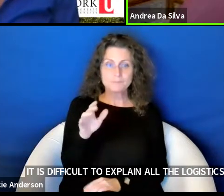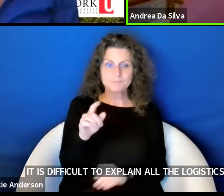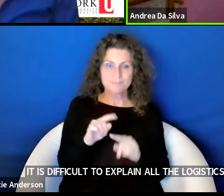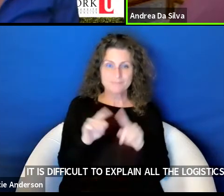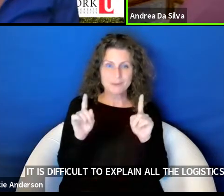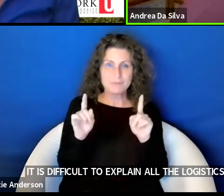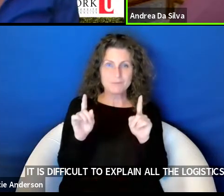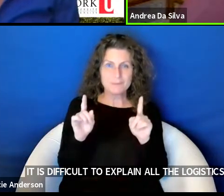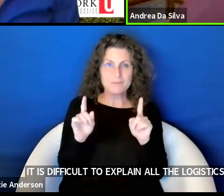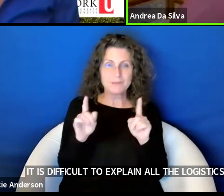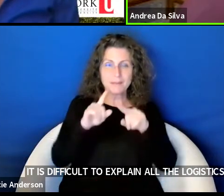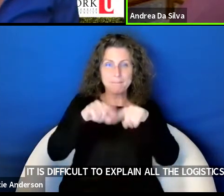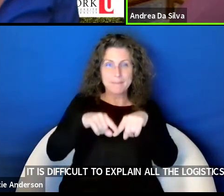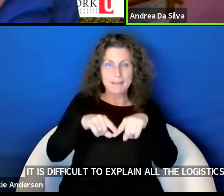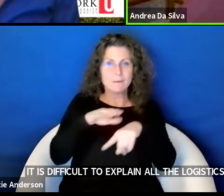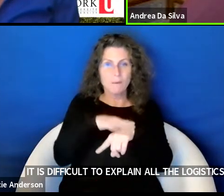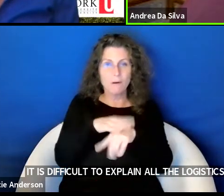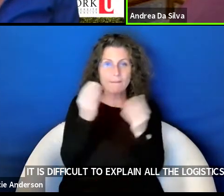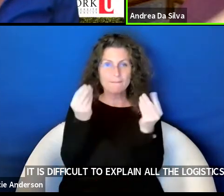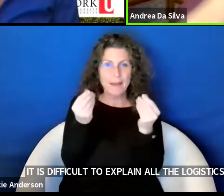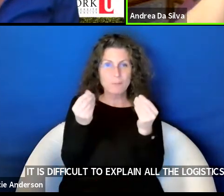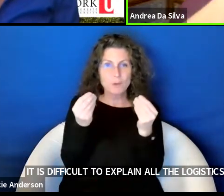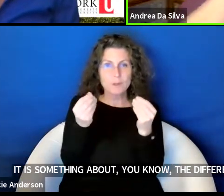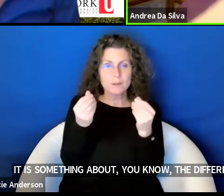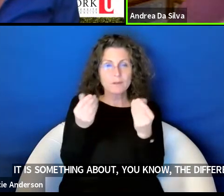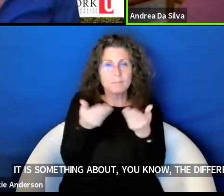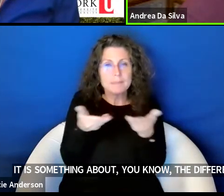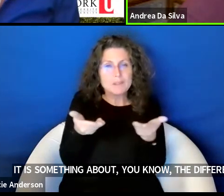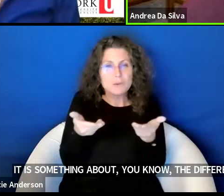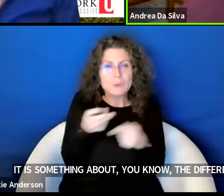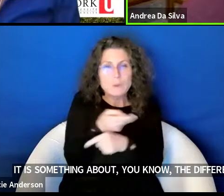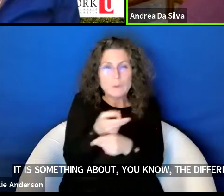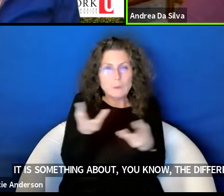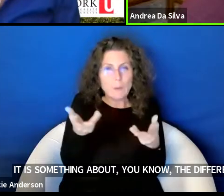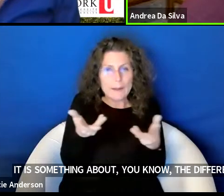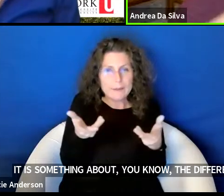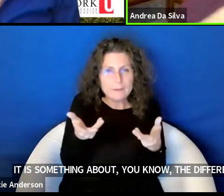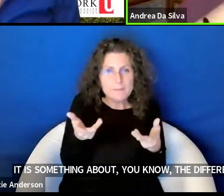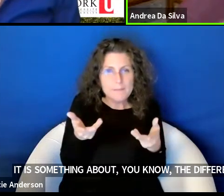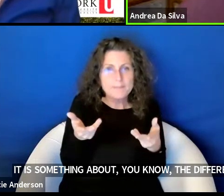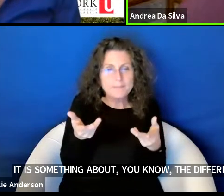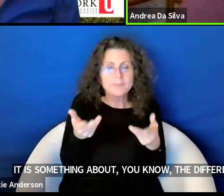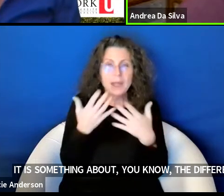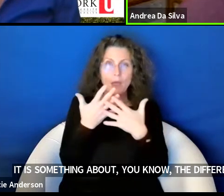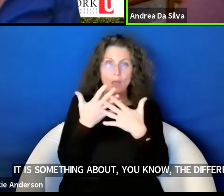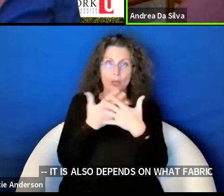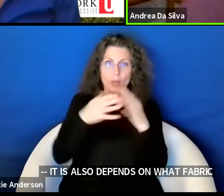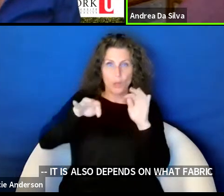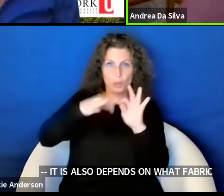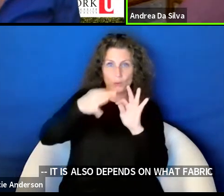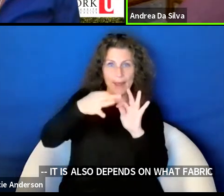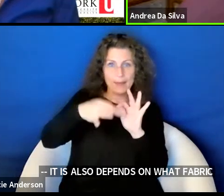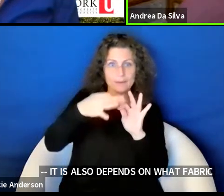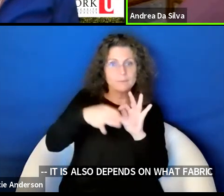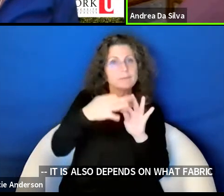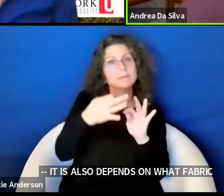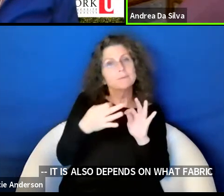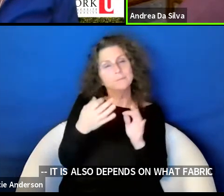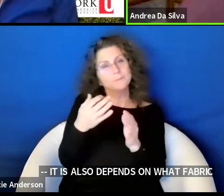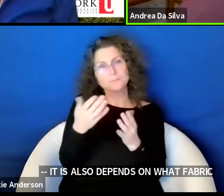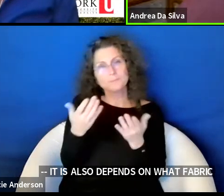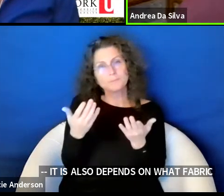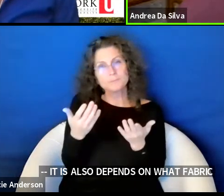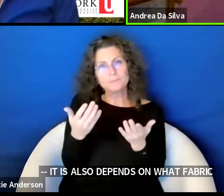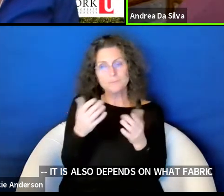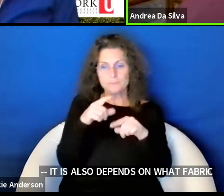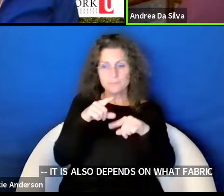it also depends on what fabric it is with and how the threads are put together on a fabric, whether